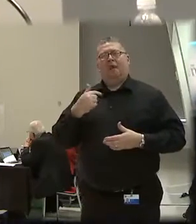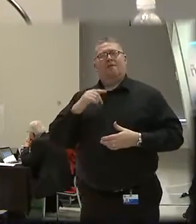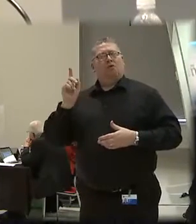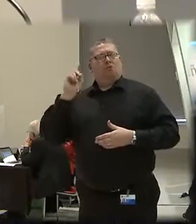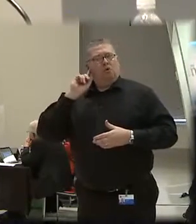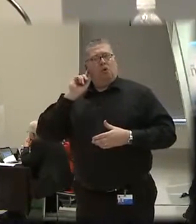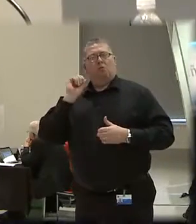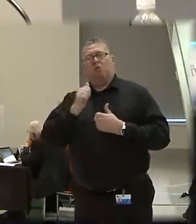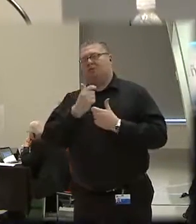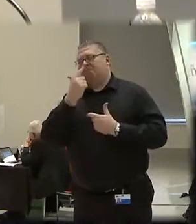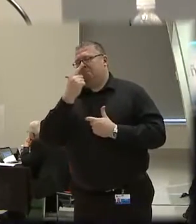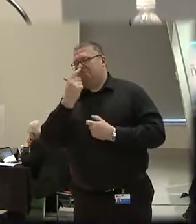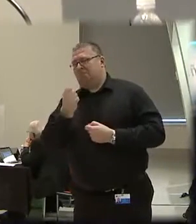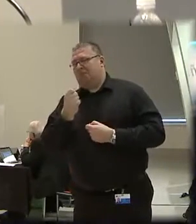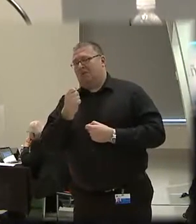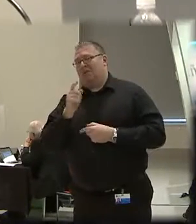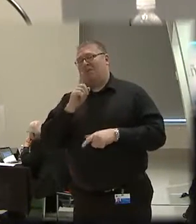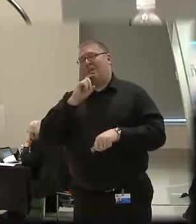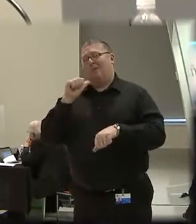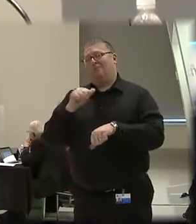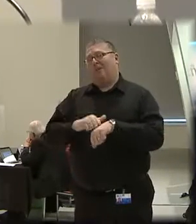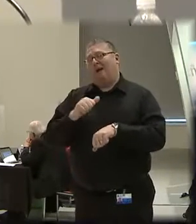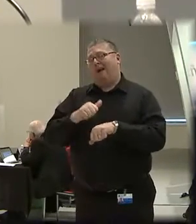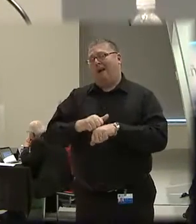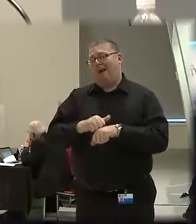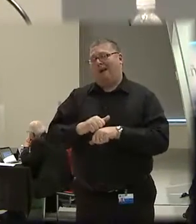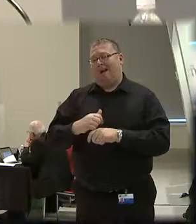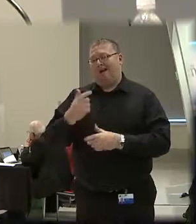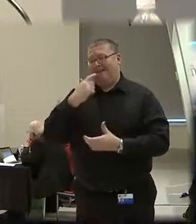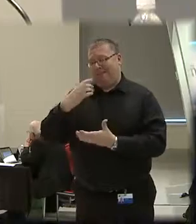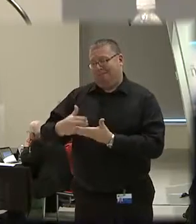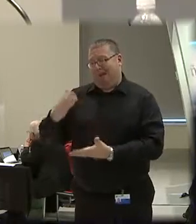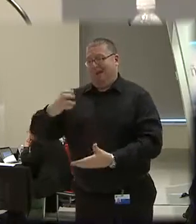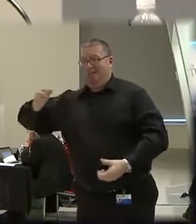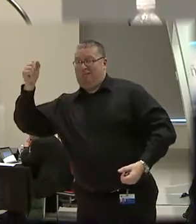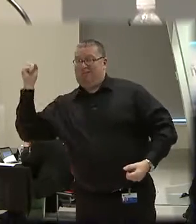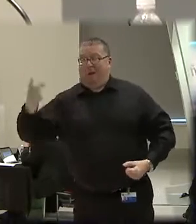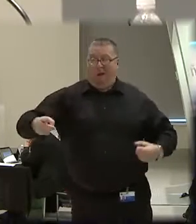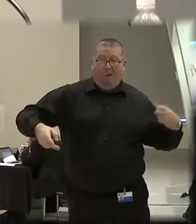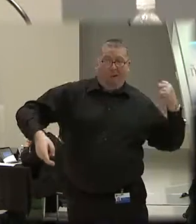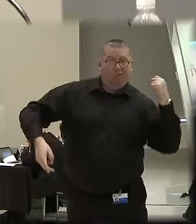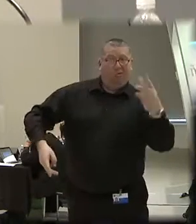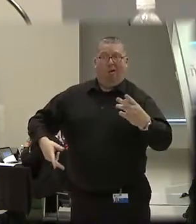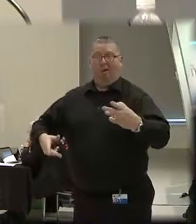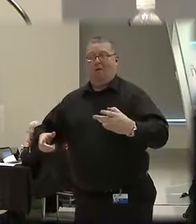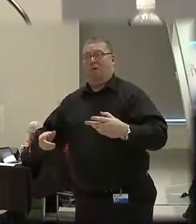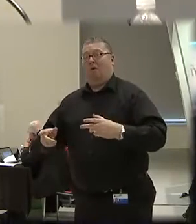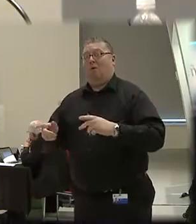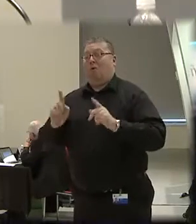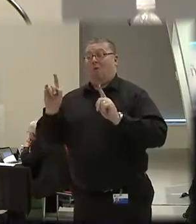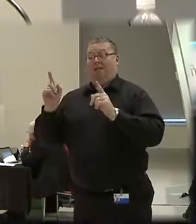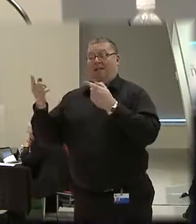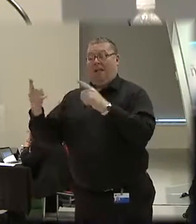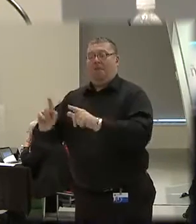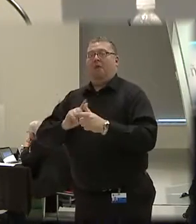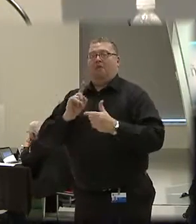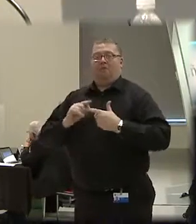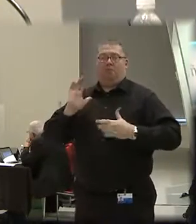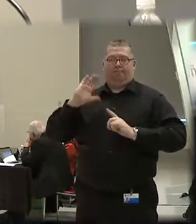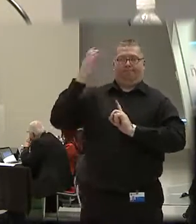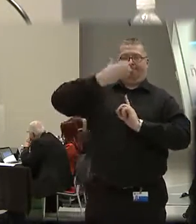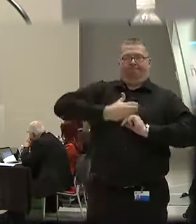keen interest you say, okay, when the rocks and bottles start, we get helmets. When the attacks start, we bring out the hardcore